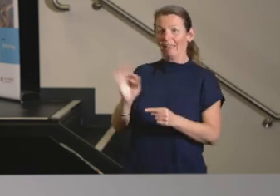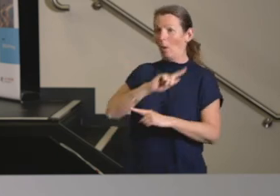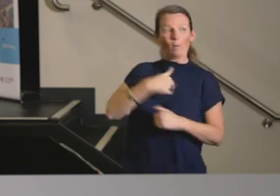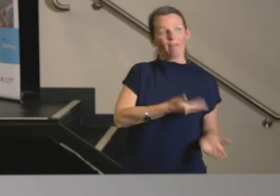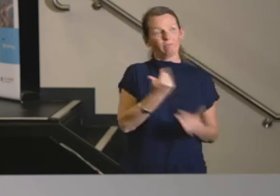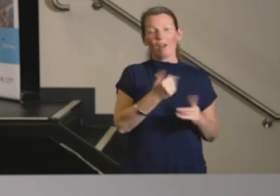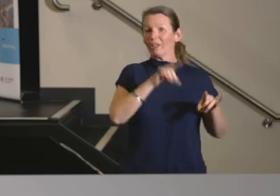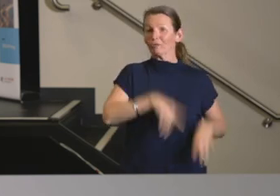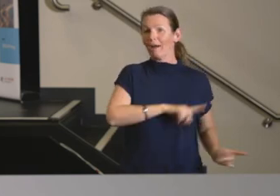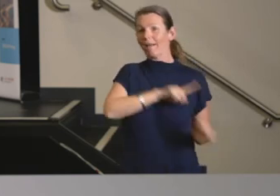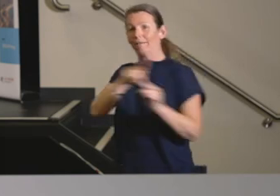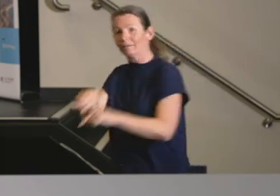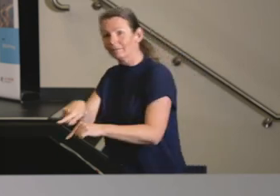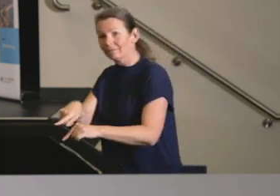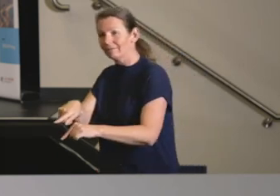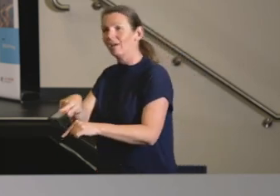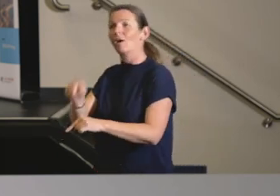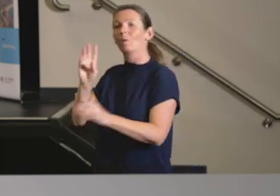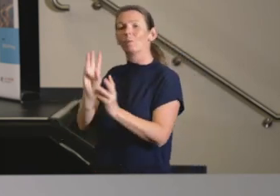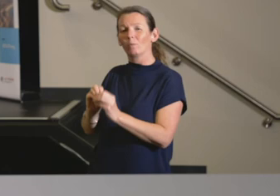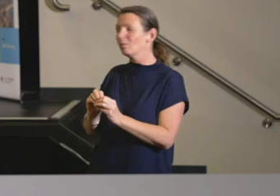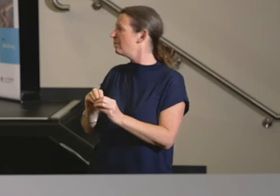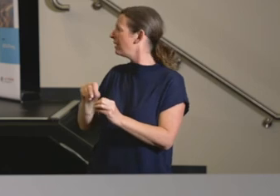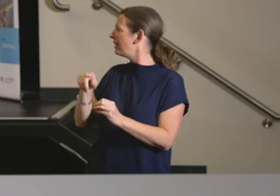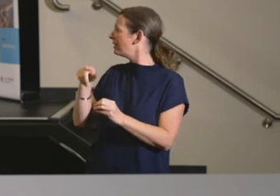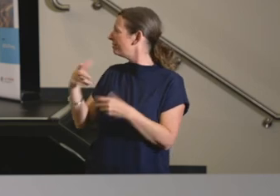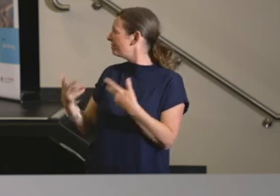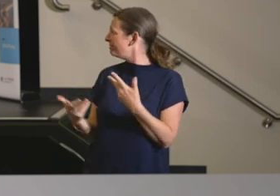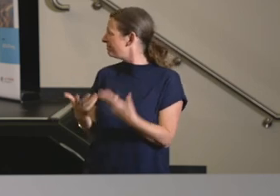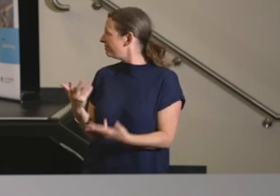and help us. And that this justifies things like this whole